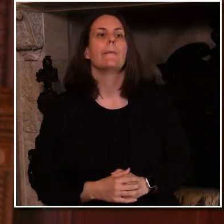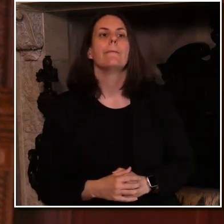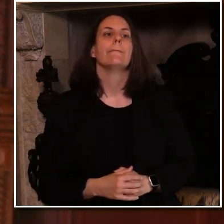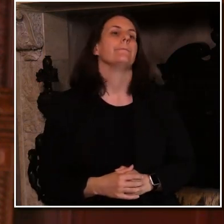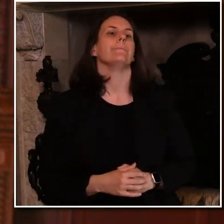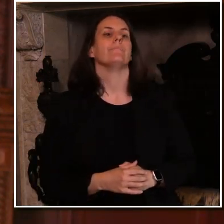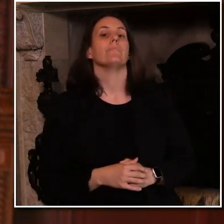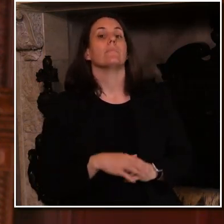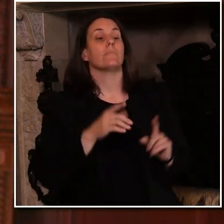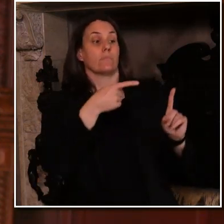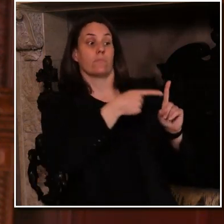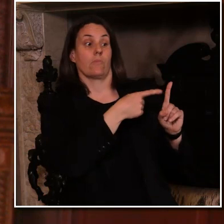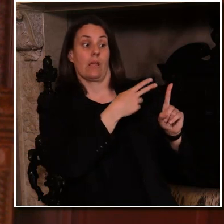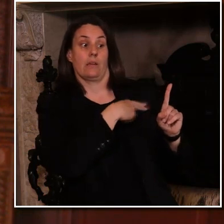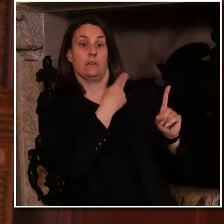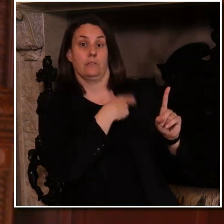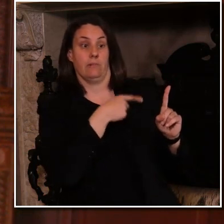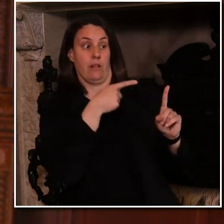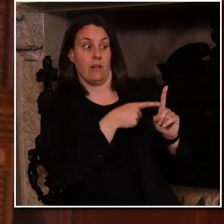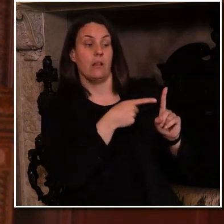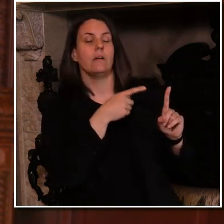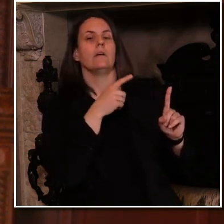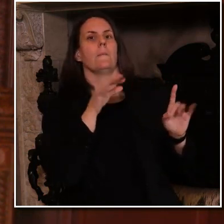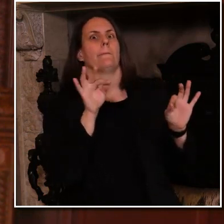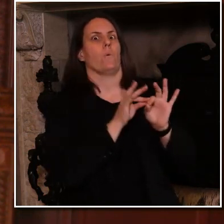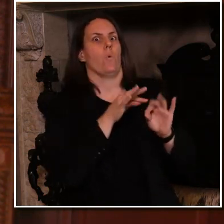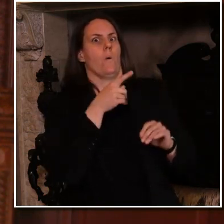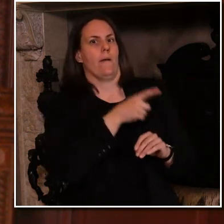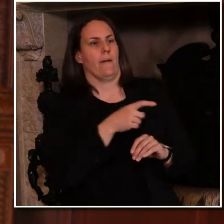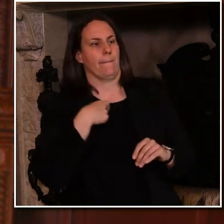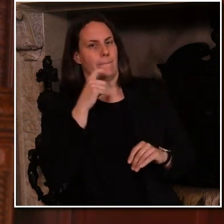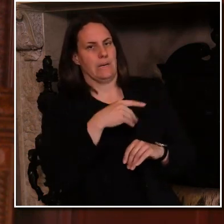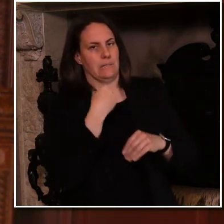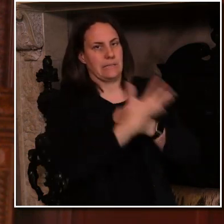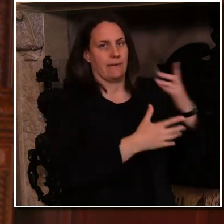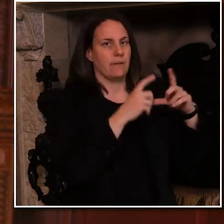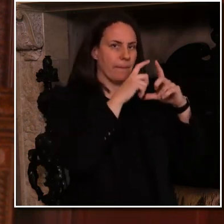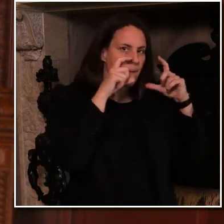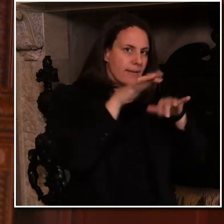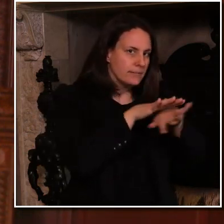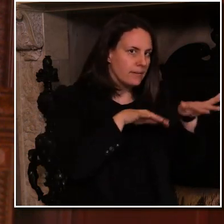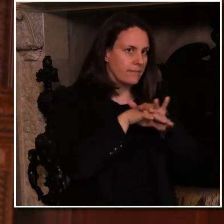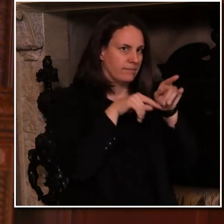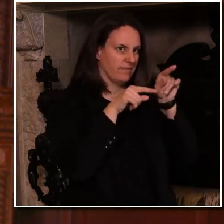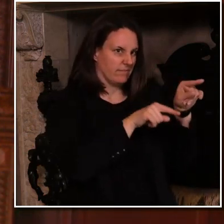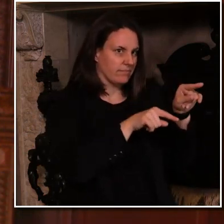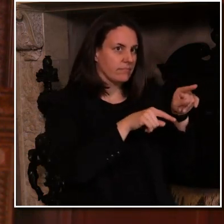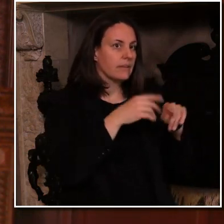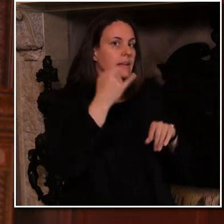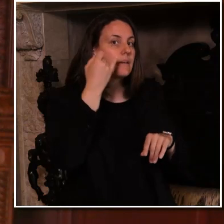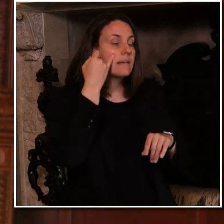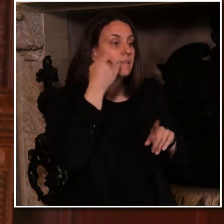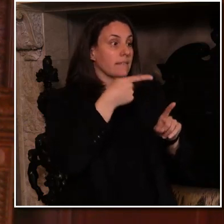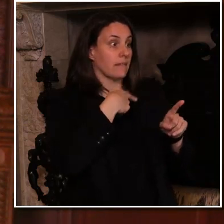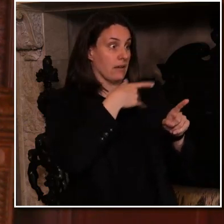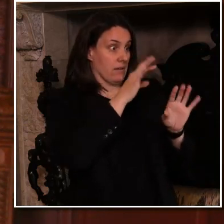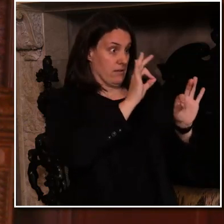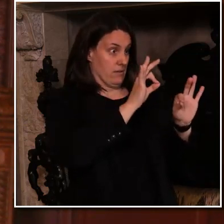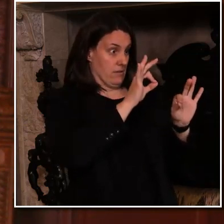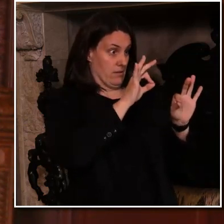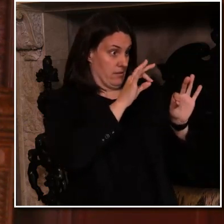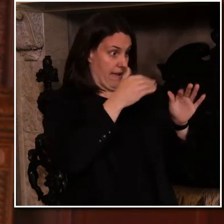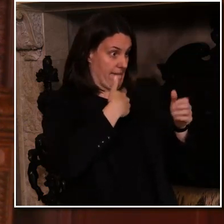out other things about alternative face coverings and other things, I think there's going to be a lot more of a place for those kinds of things in the